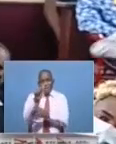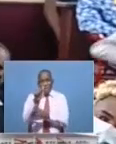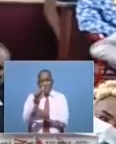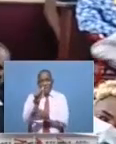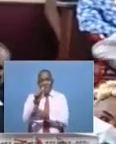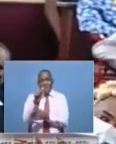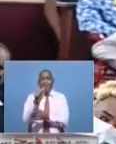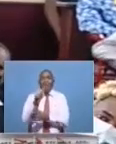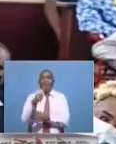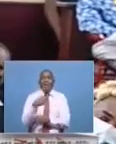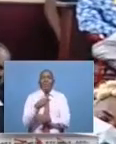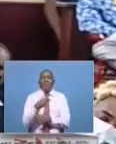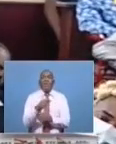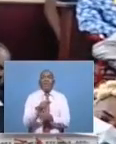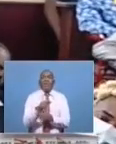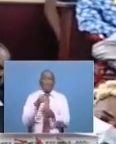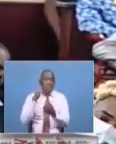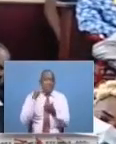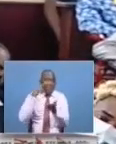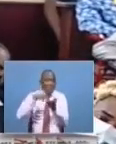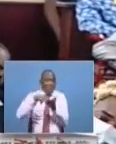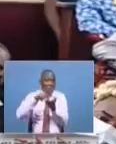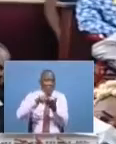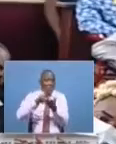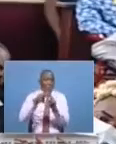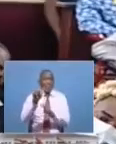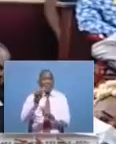of our grounds for review